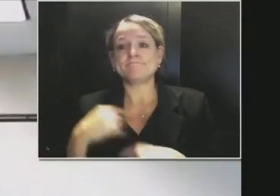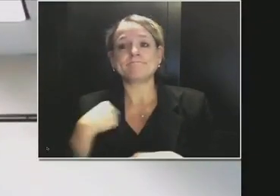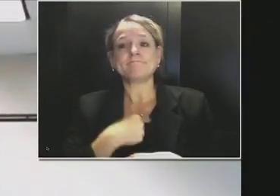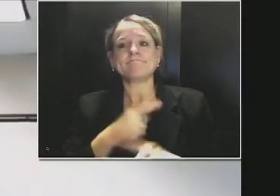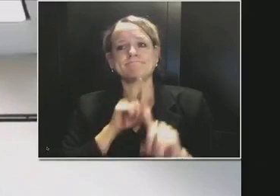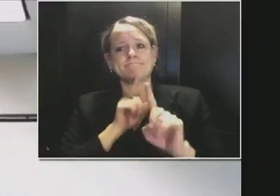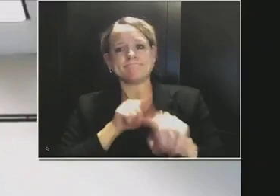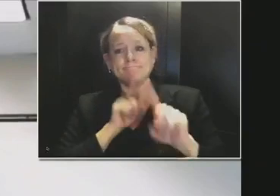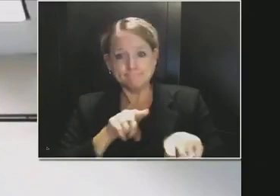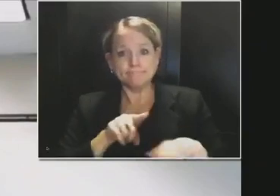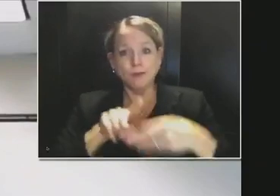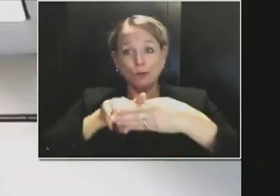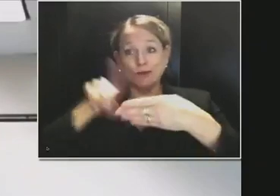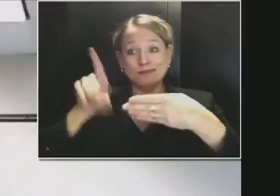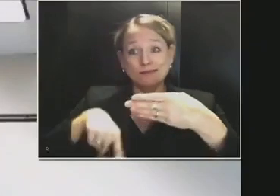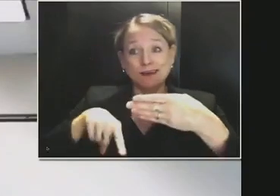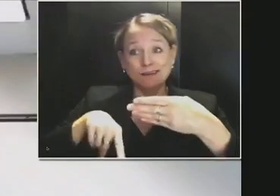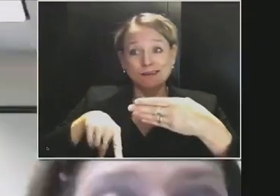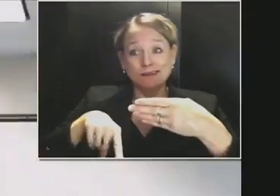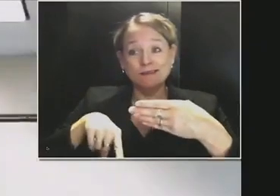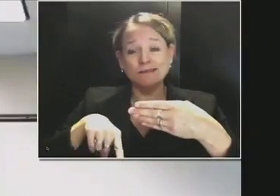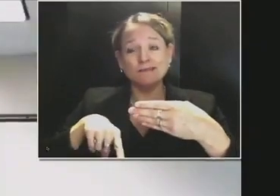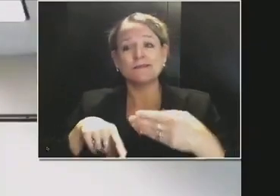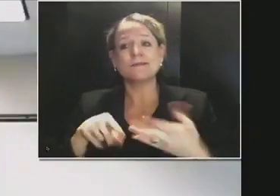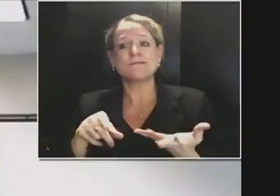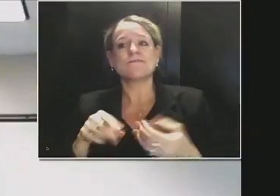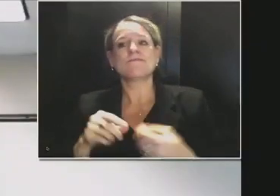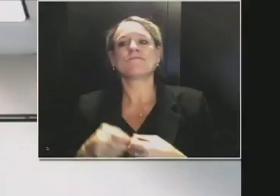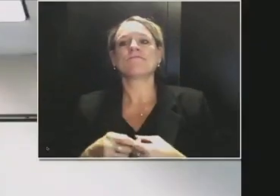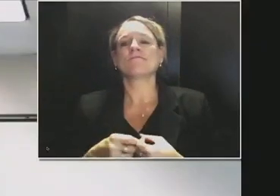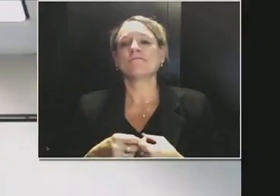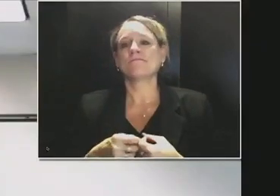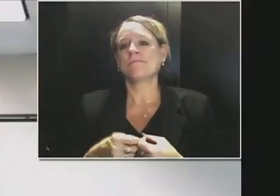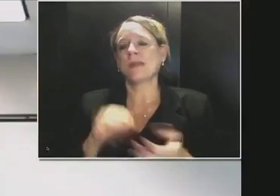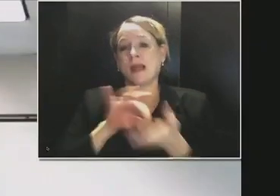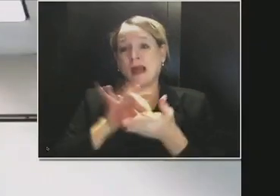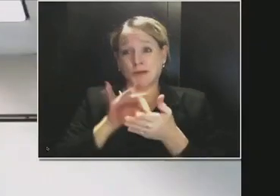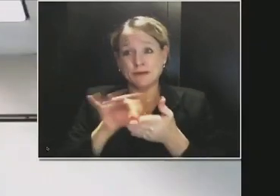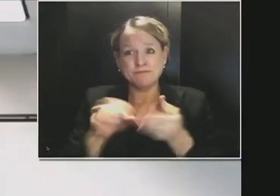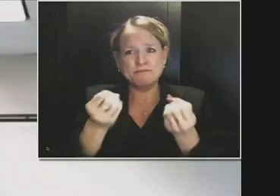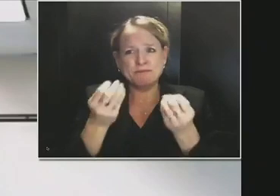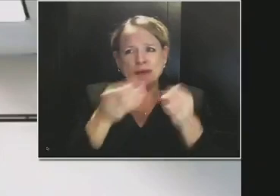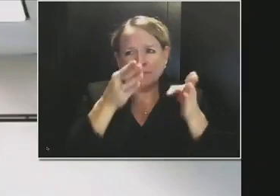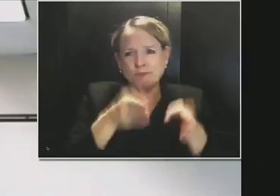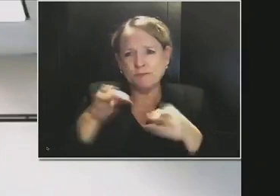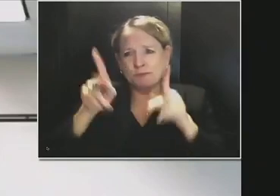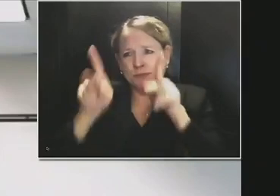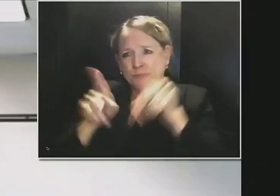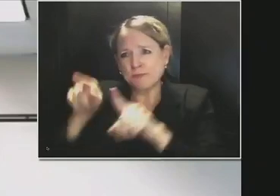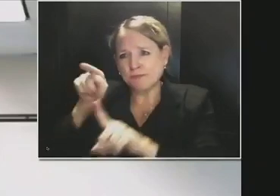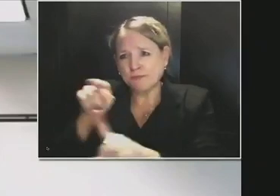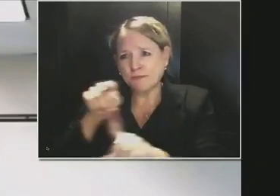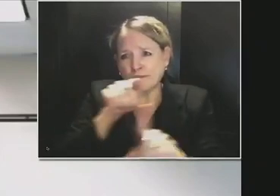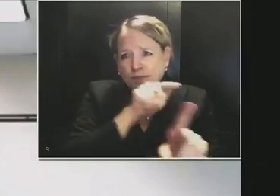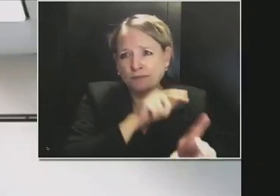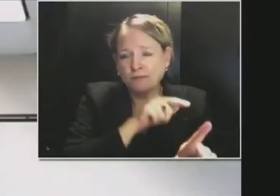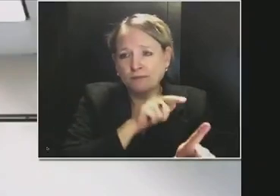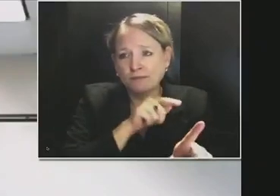the total number of tests administered in our state as compared to the total testing